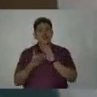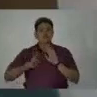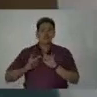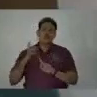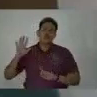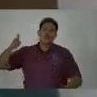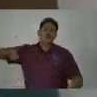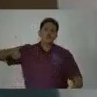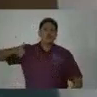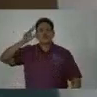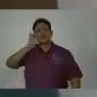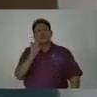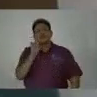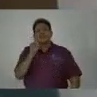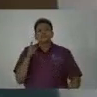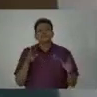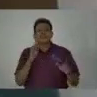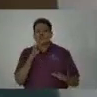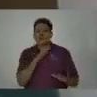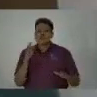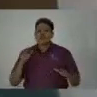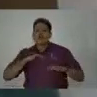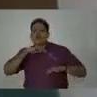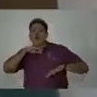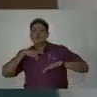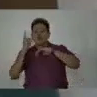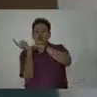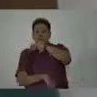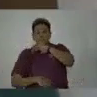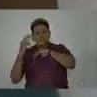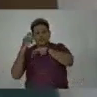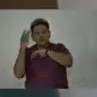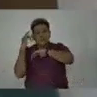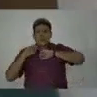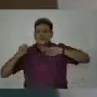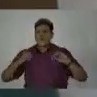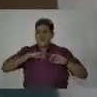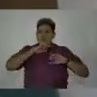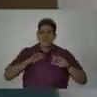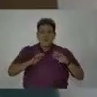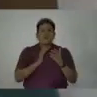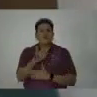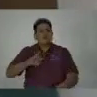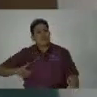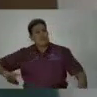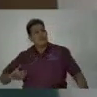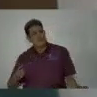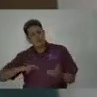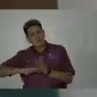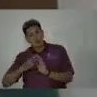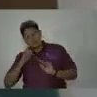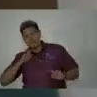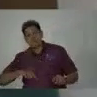own Director of Corruption Prosecution. The reasons are that there was no corrupt act by me, therefore the